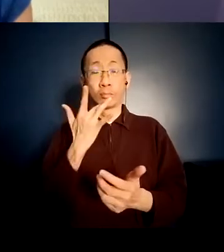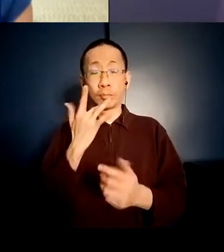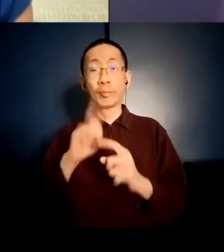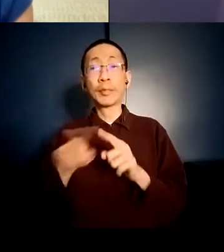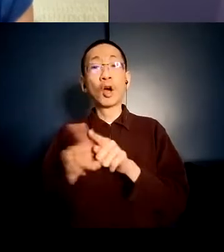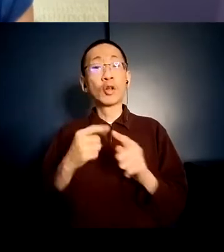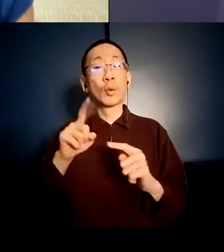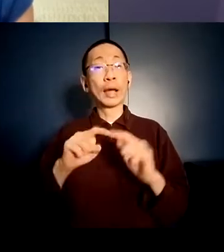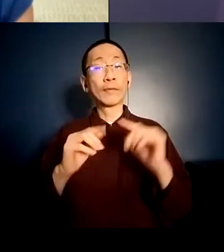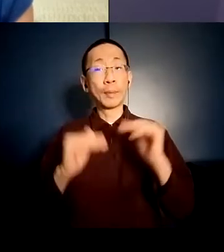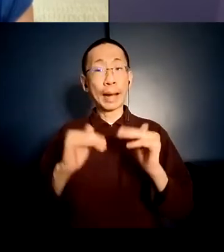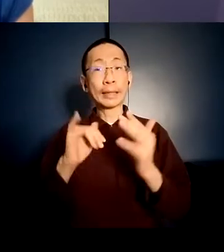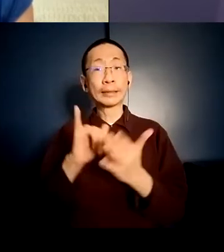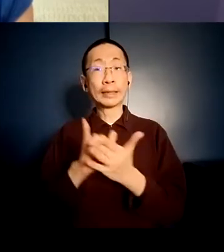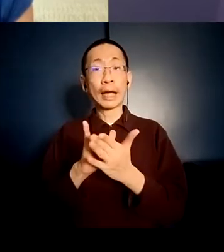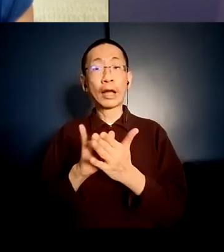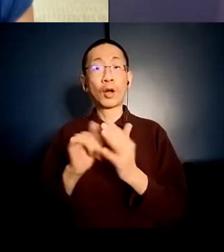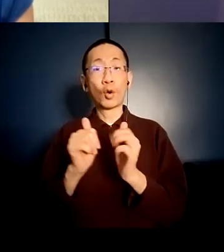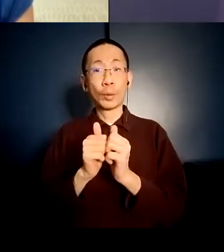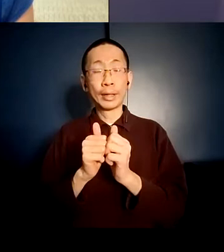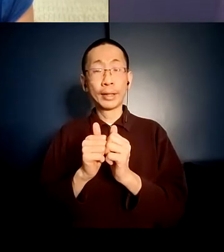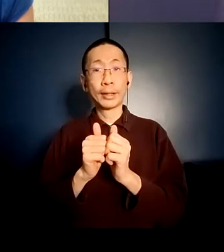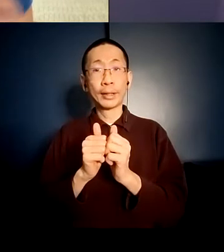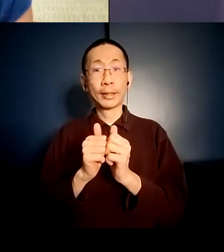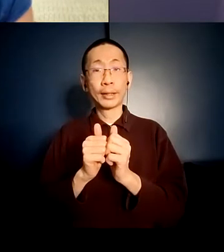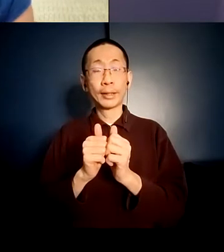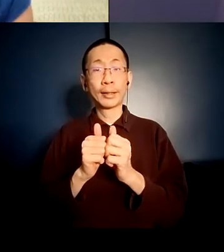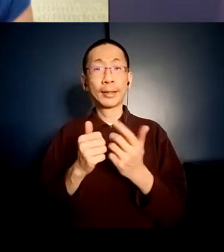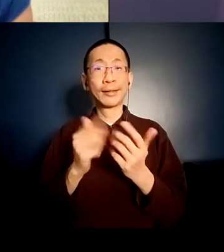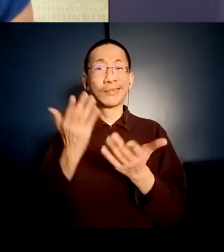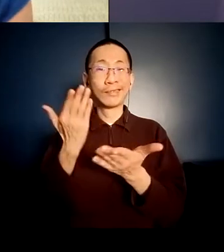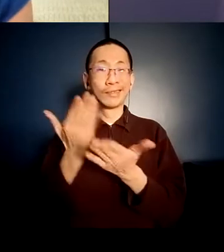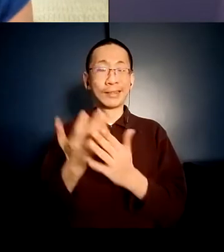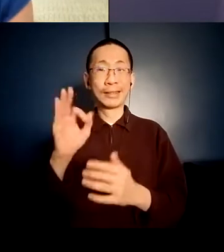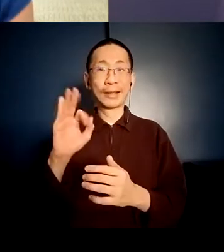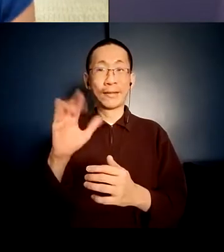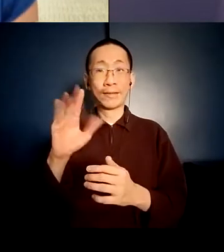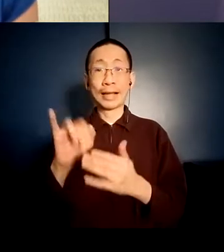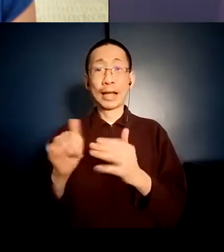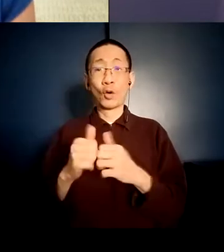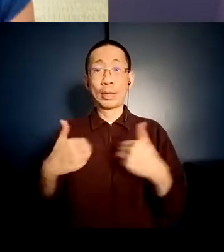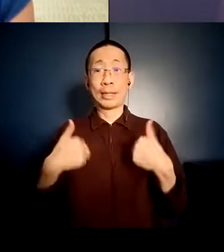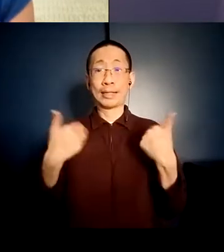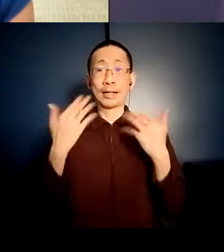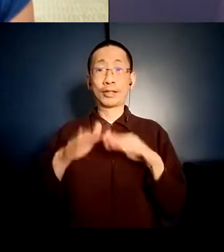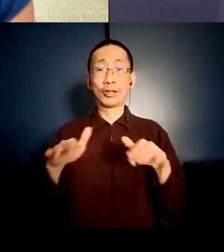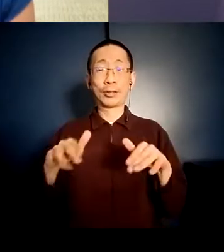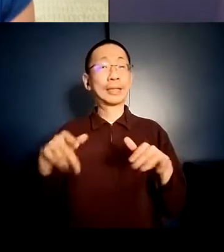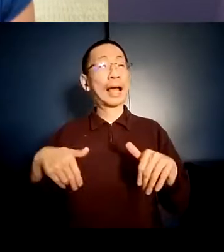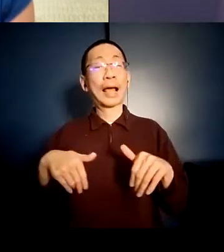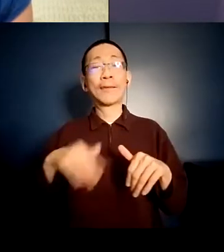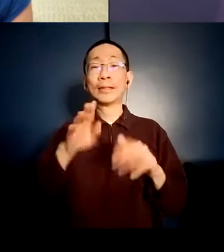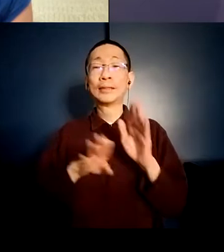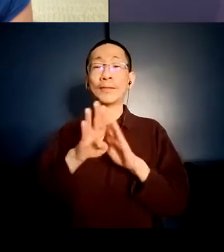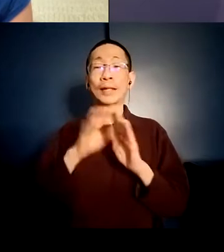also have to balance that with the fact that with young children, they haven't developed spoken language yet.